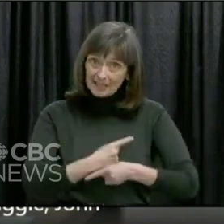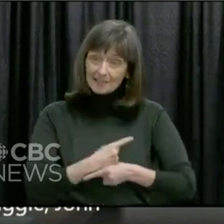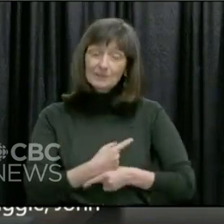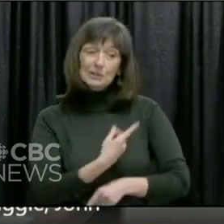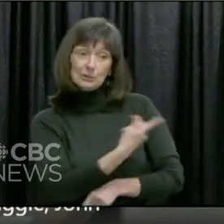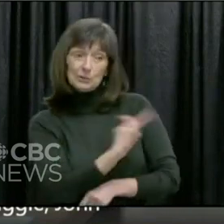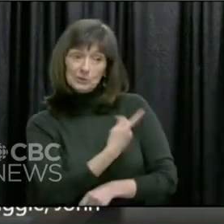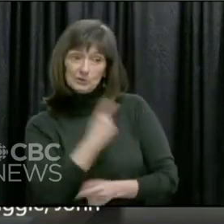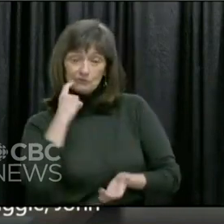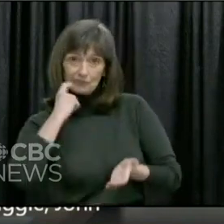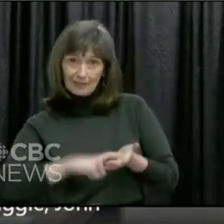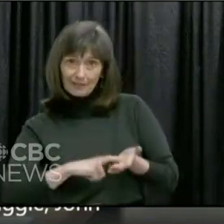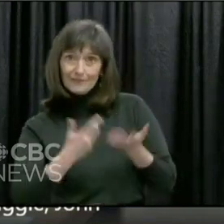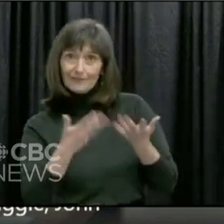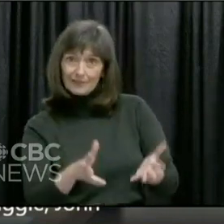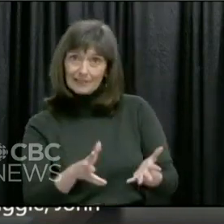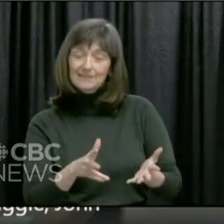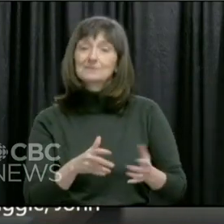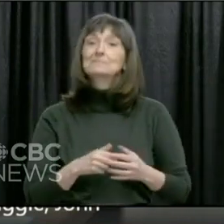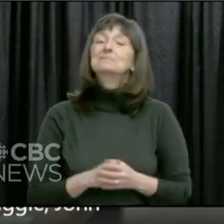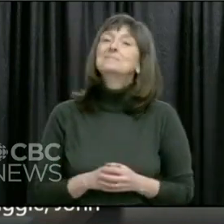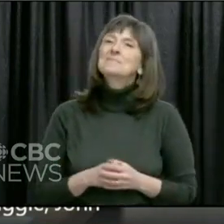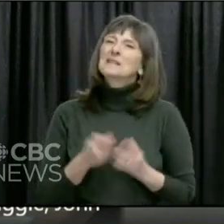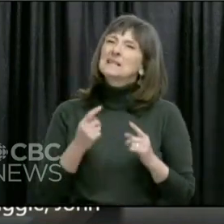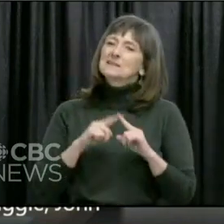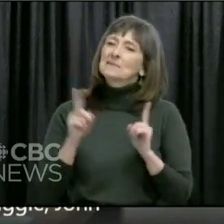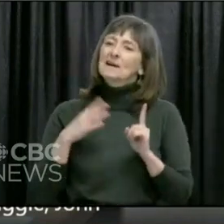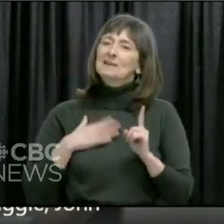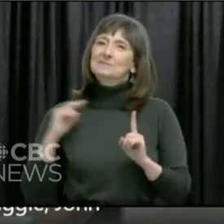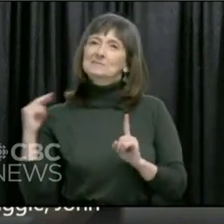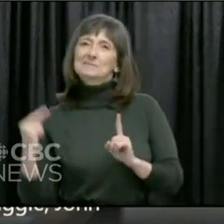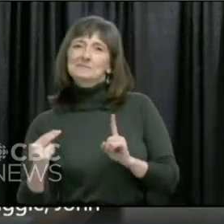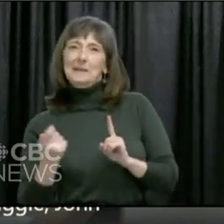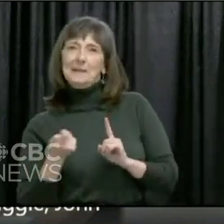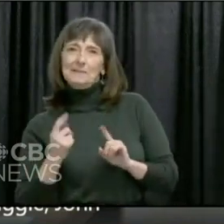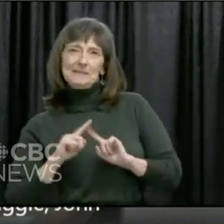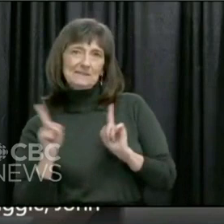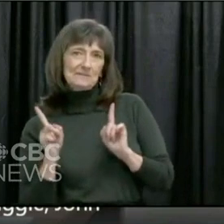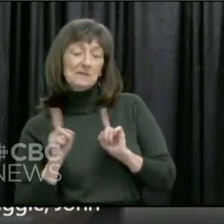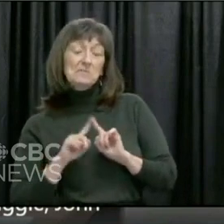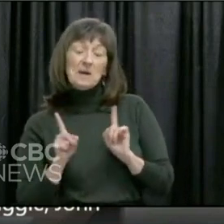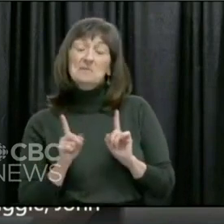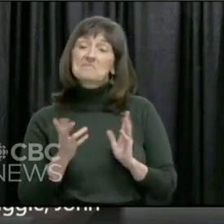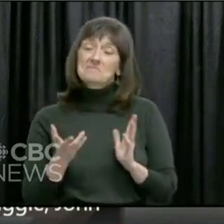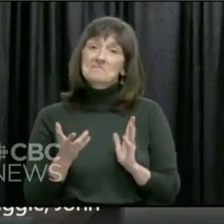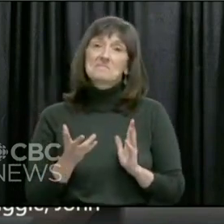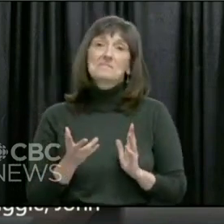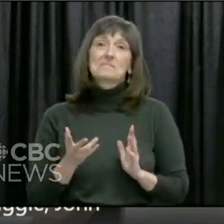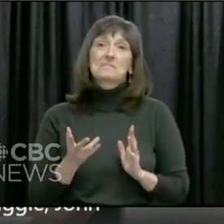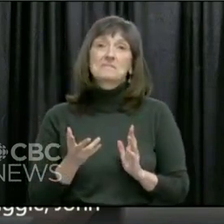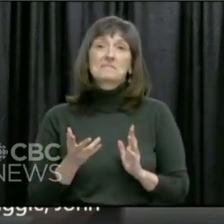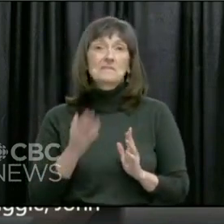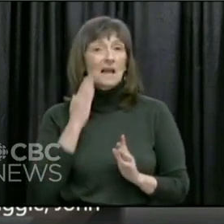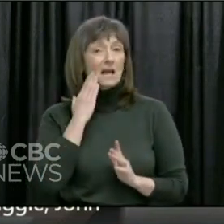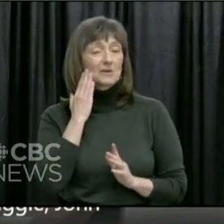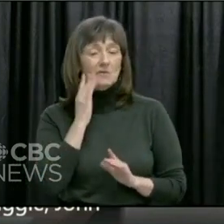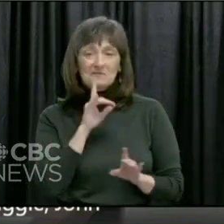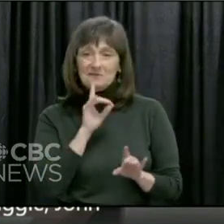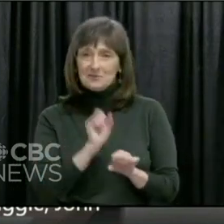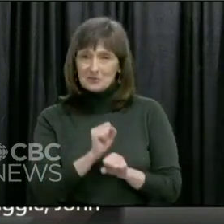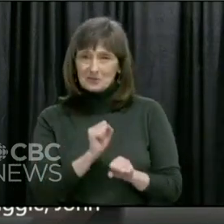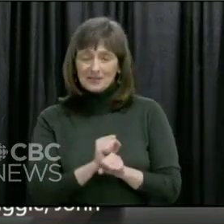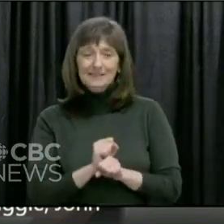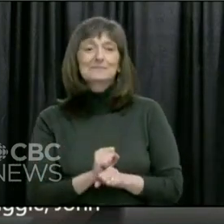Fitzgerald have both referenced that. I come from a slightly different background in medicine, but I can tell you without fear of contradiction